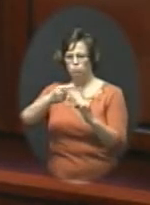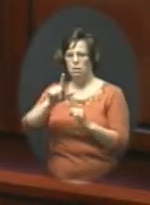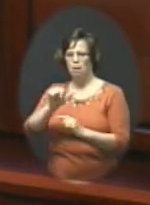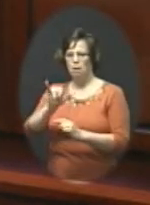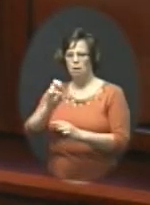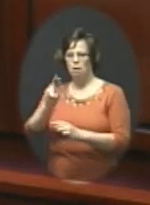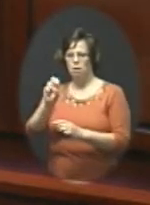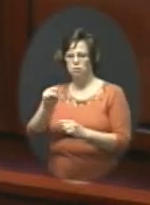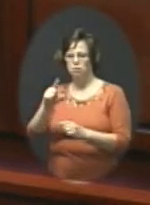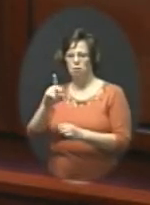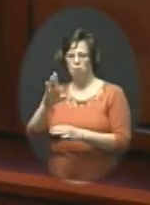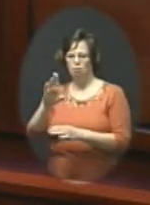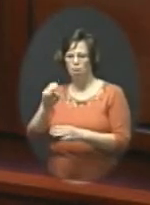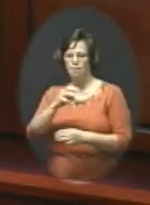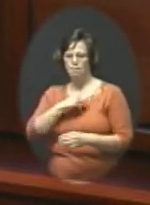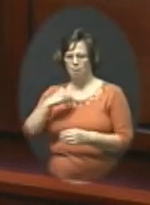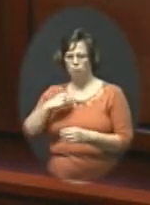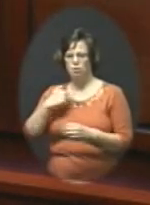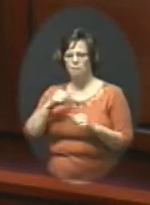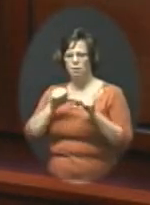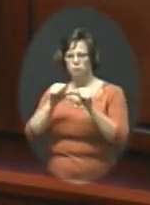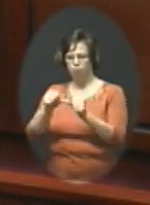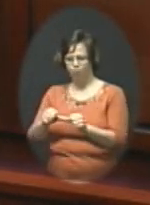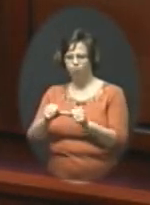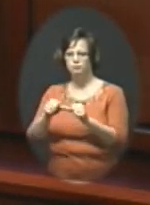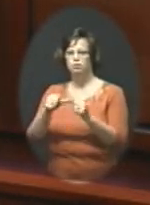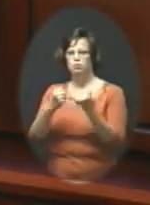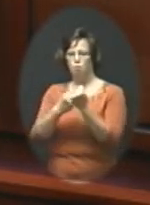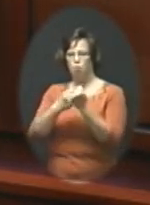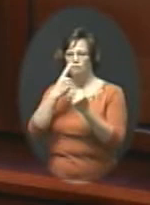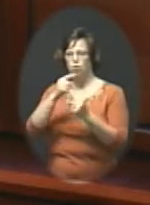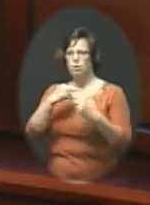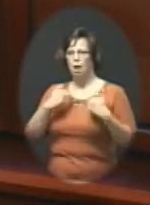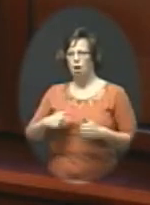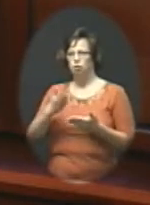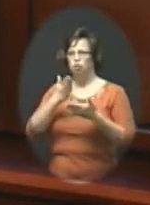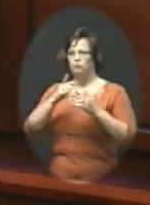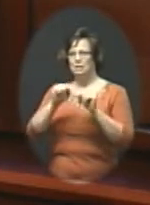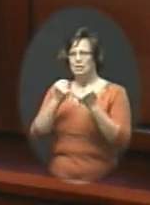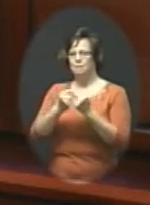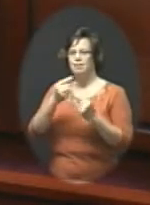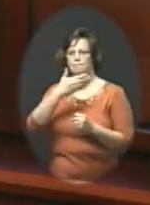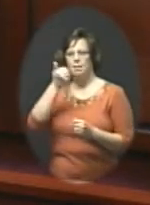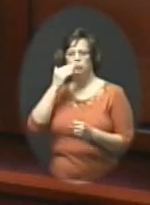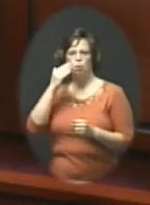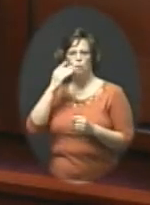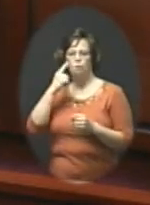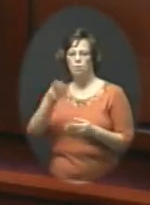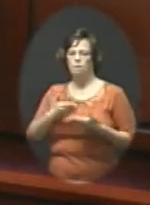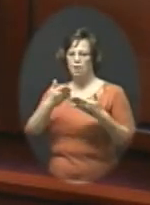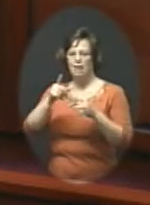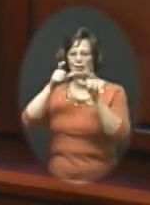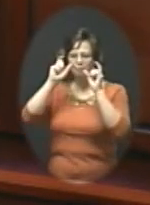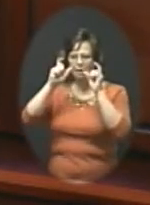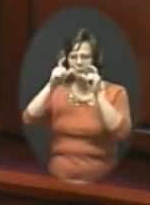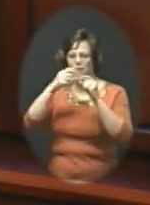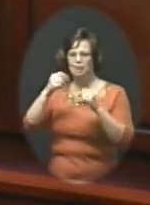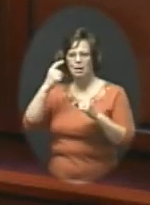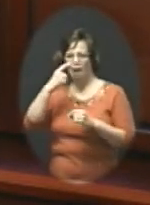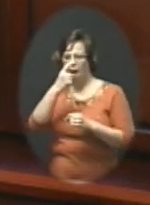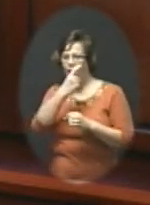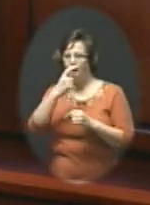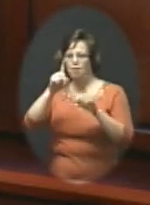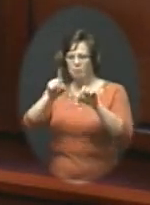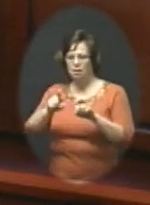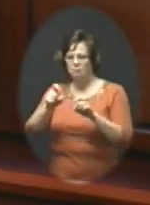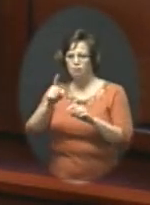Club members have been a mainstay of support for the district's health services team. For many years, they've been best known for providing glasses and eye exams for those who could